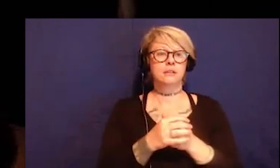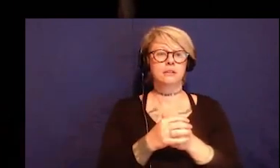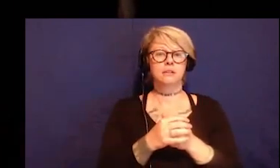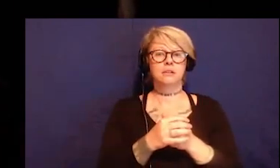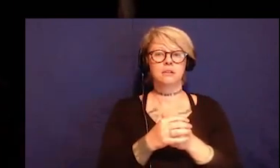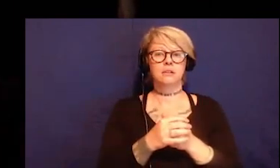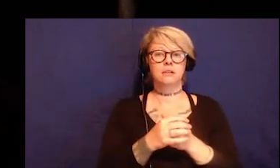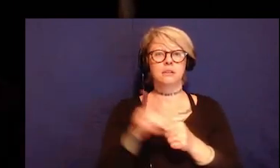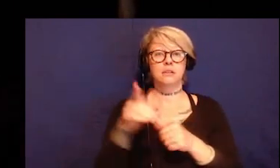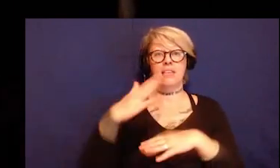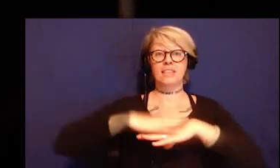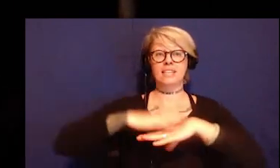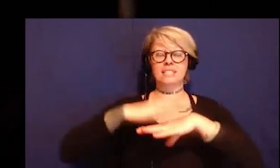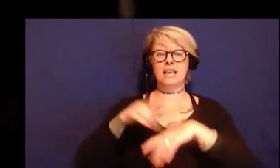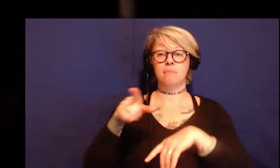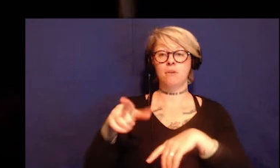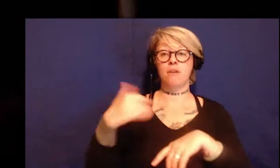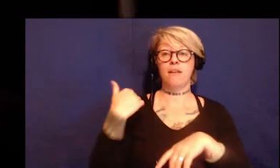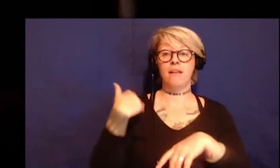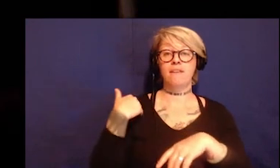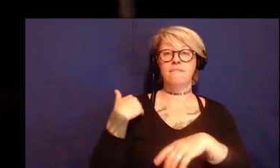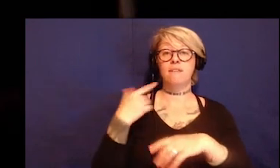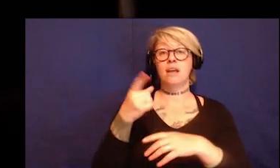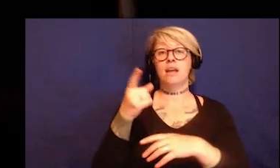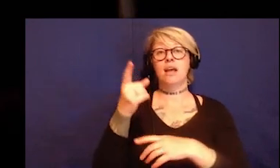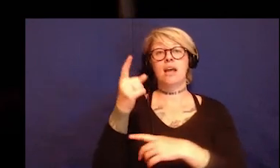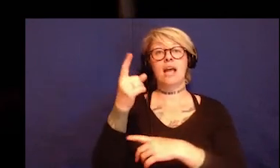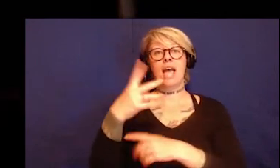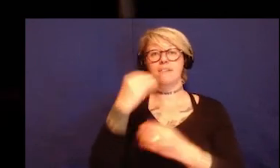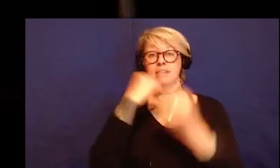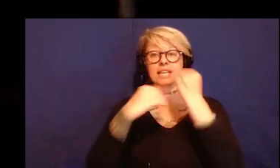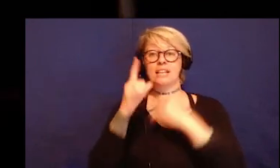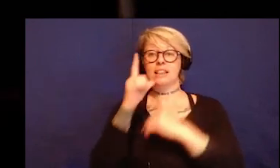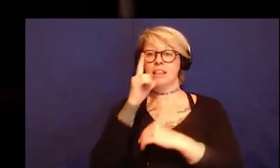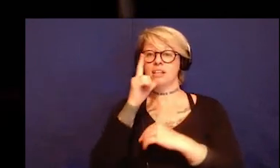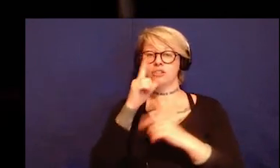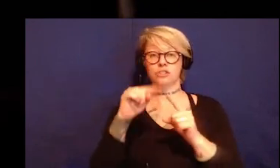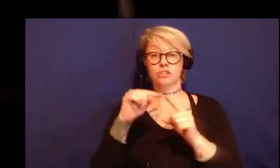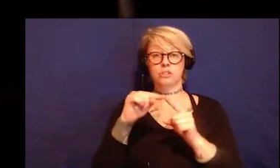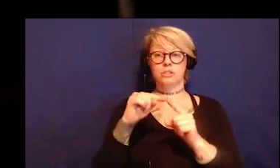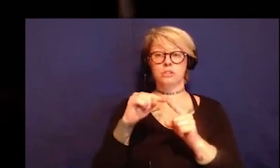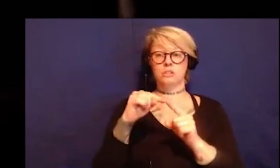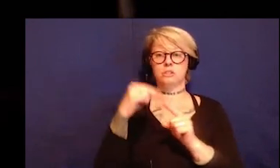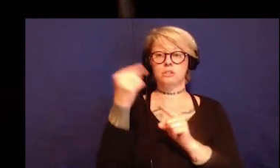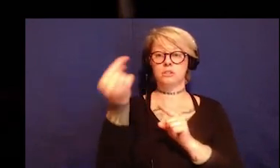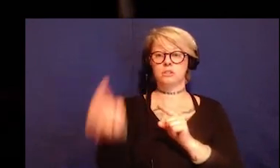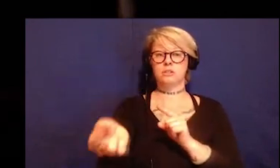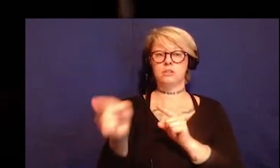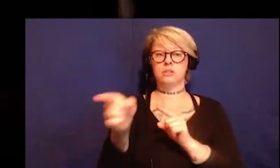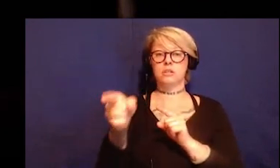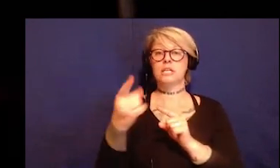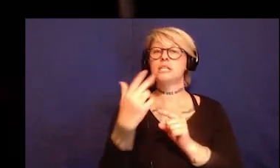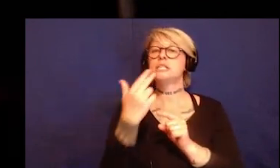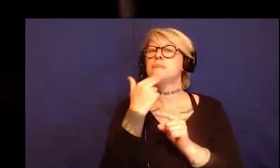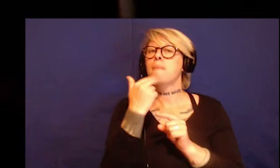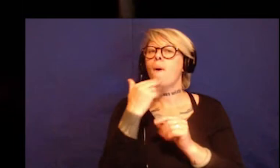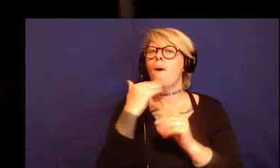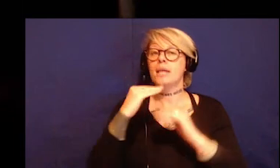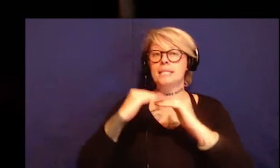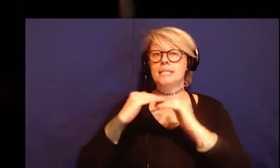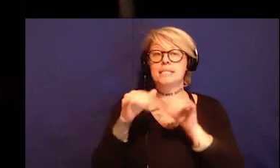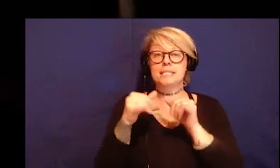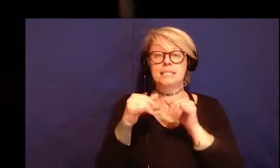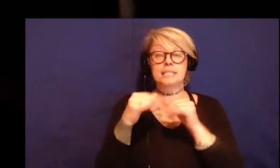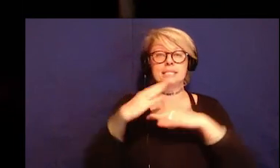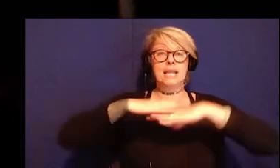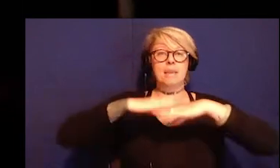the table, there is a half-eaten plate of lunch. Seated across from that is a tiny table that appears to have the same